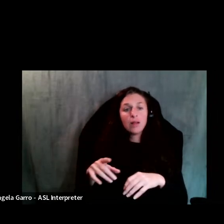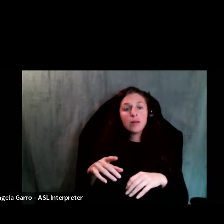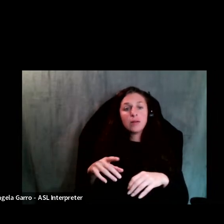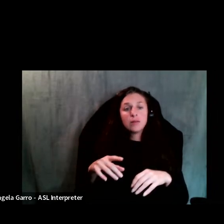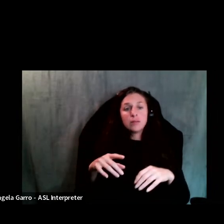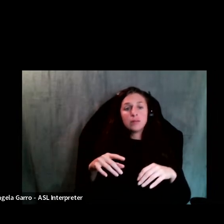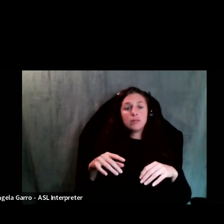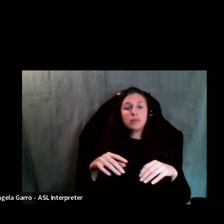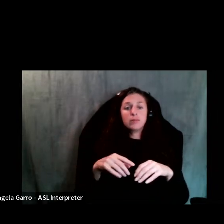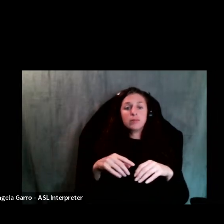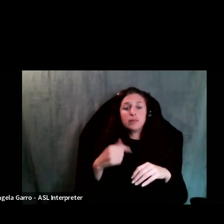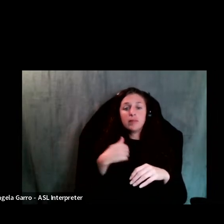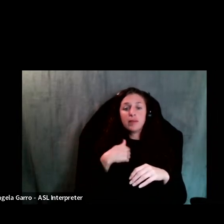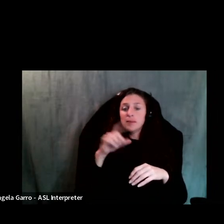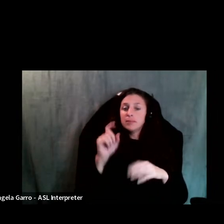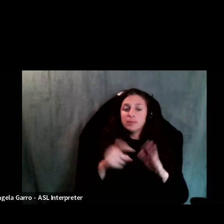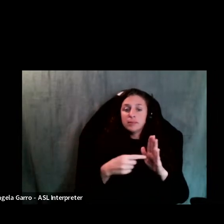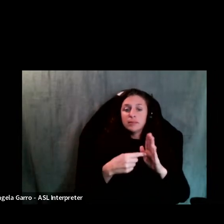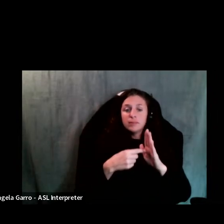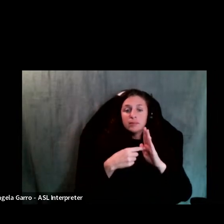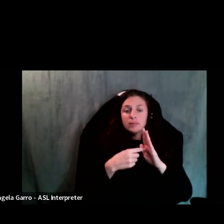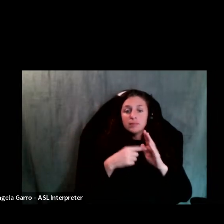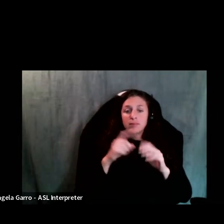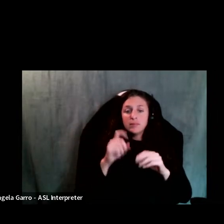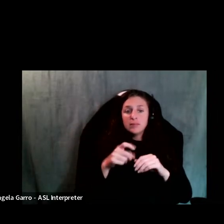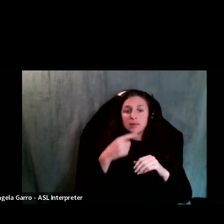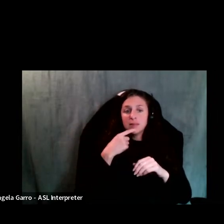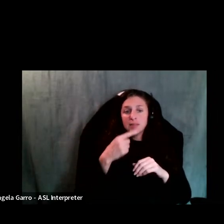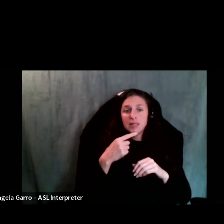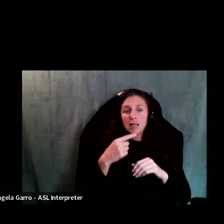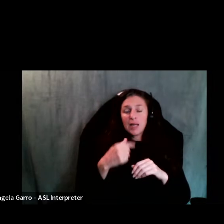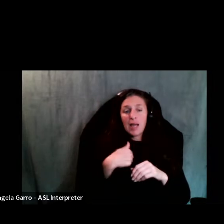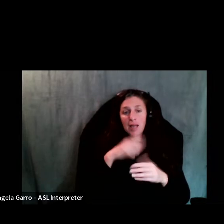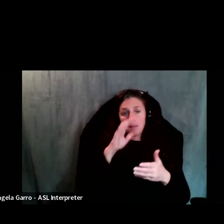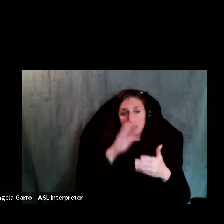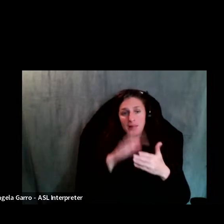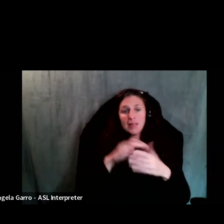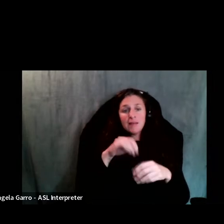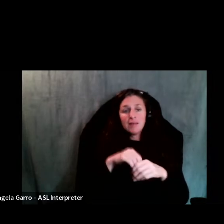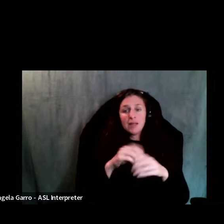I must say that I believe in a lot